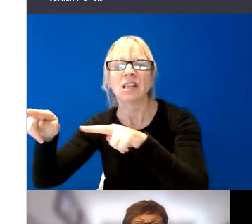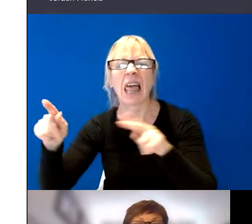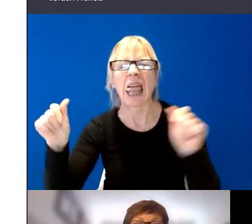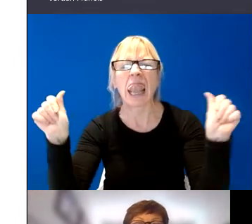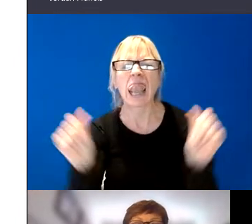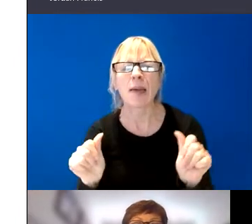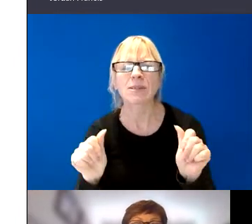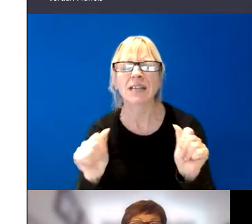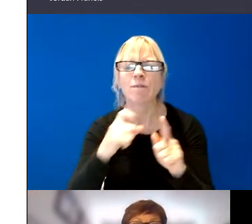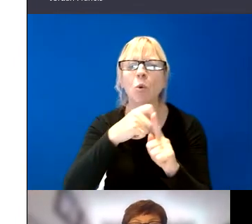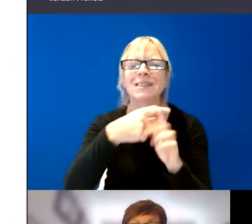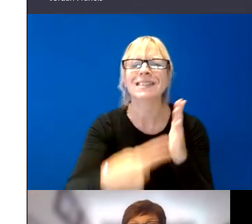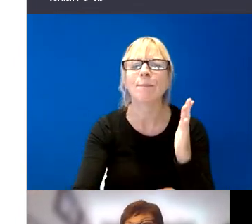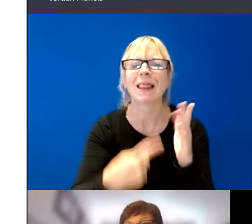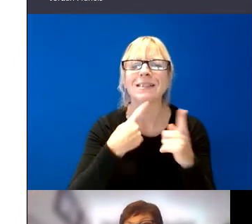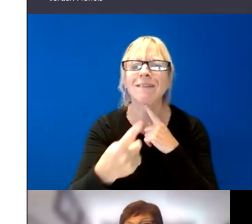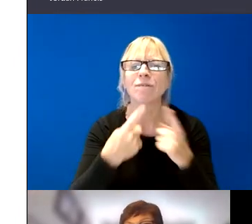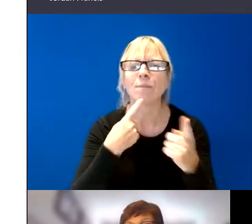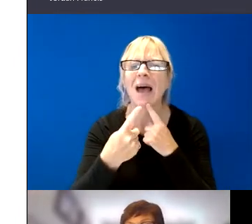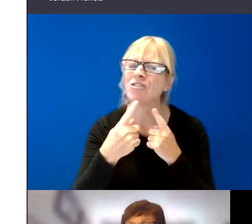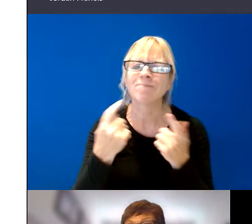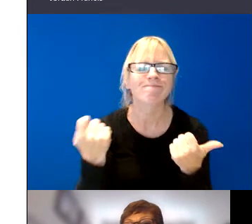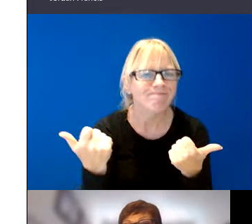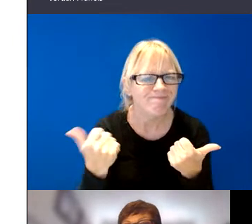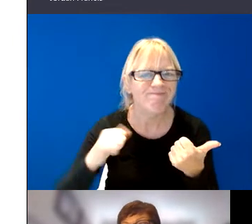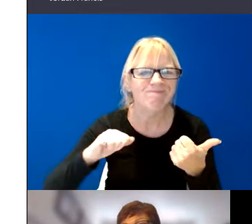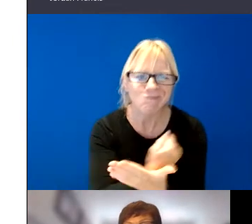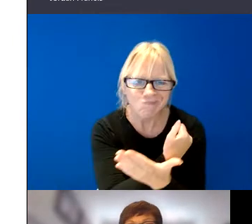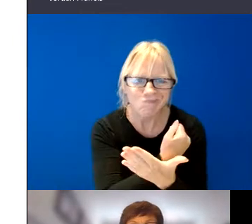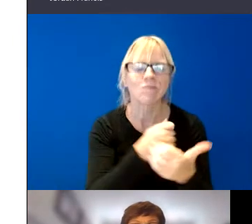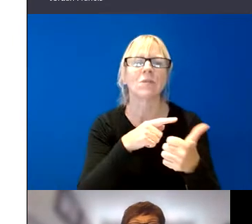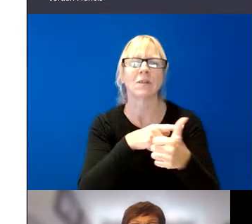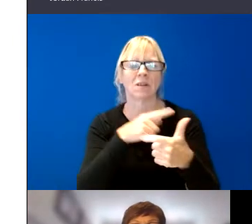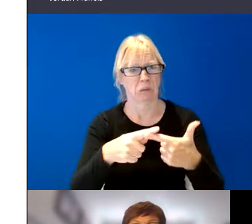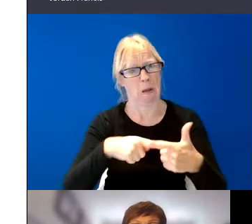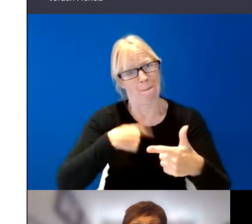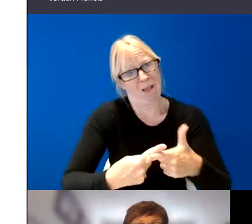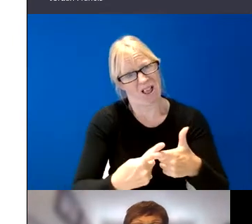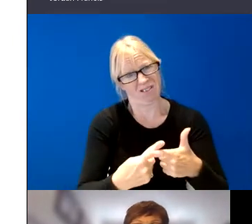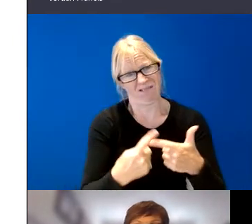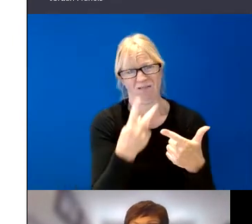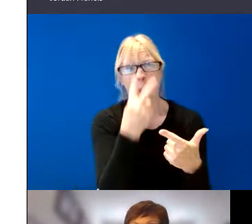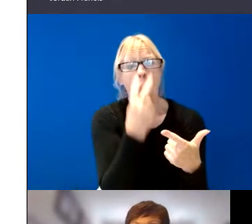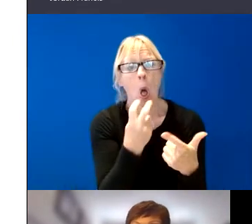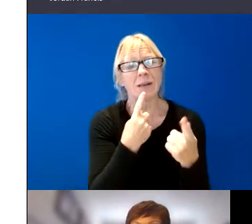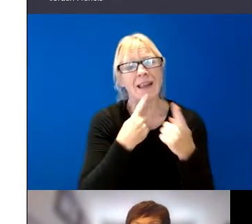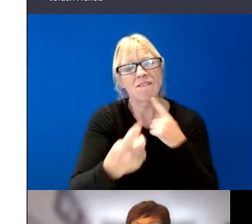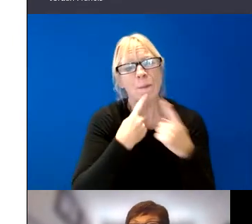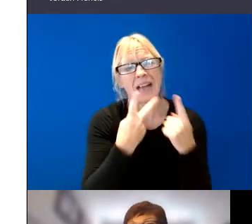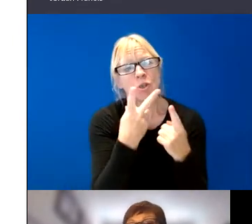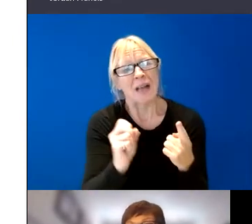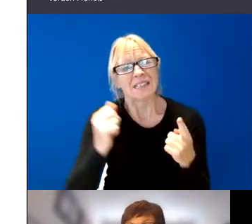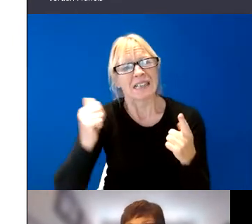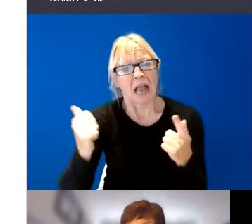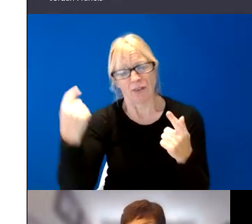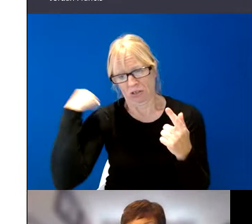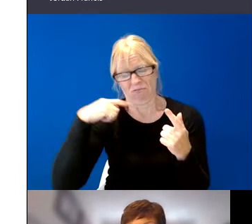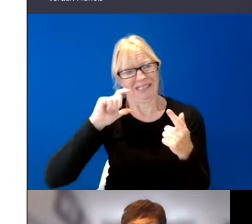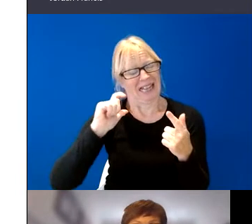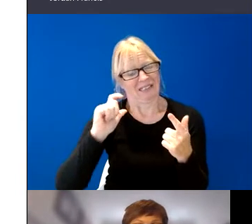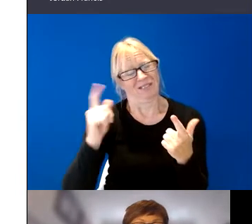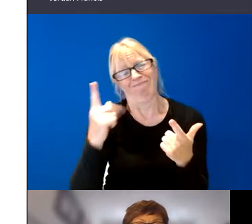limited the scope of the profile. And we also know that that data is quite old now, so it's likely to have changed. So we need to think about